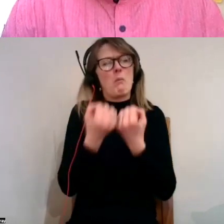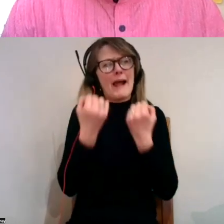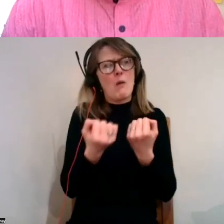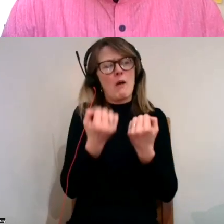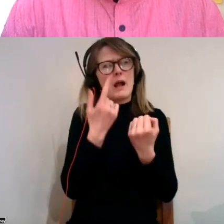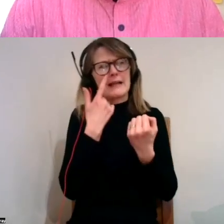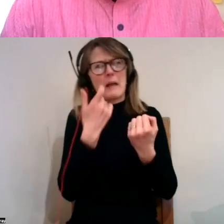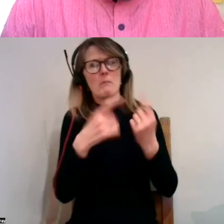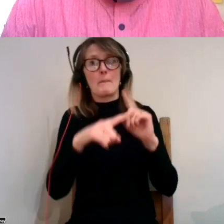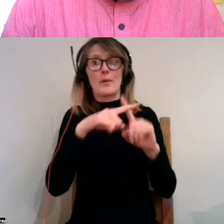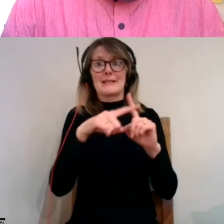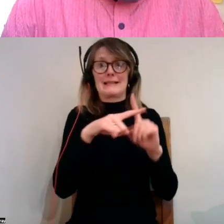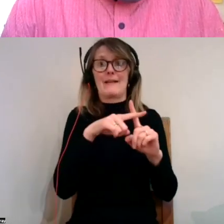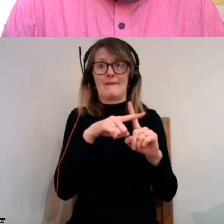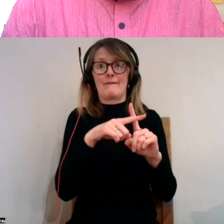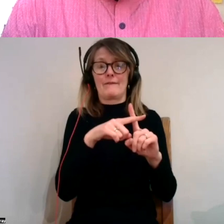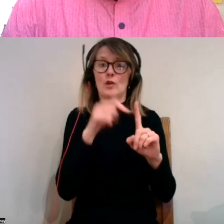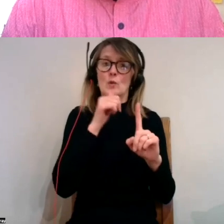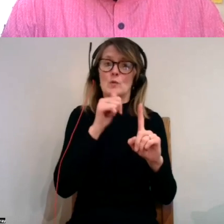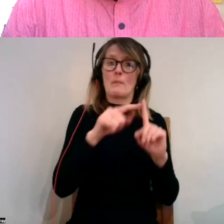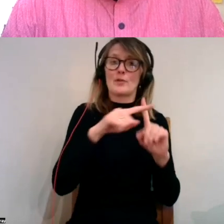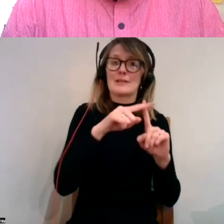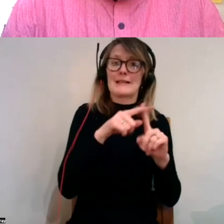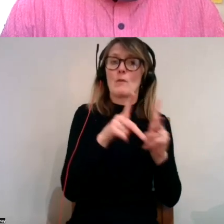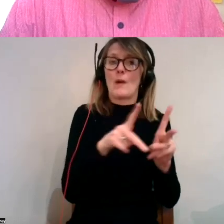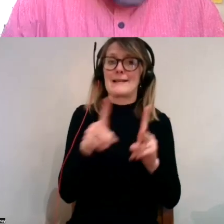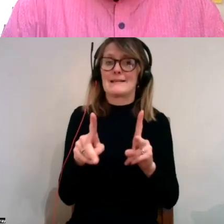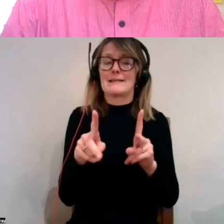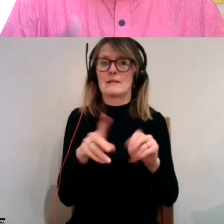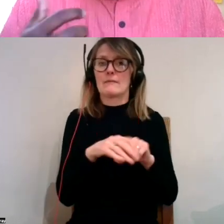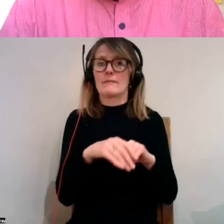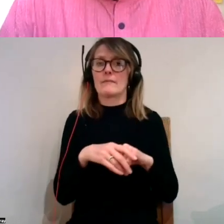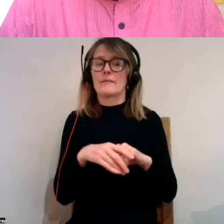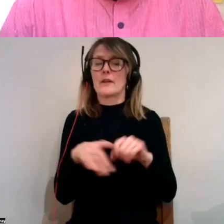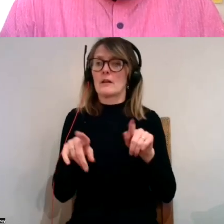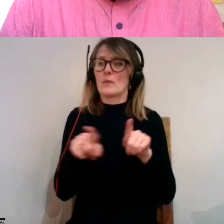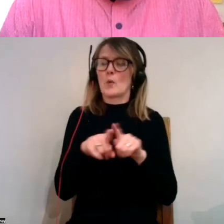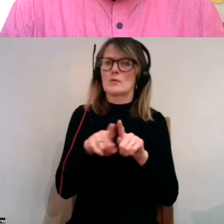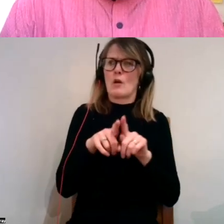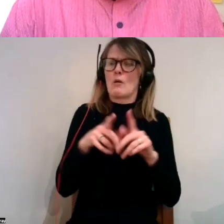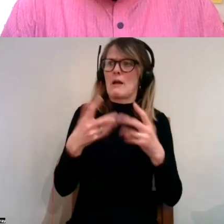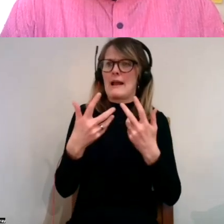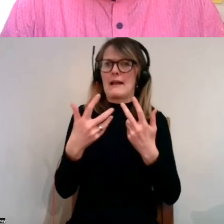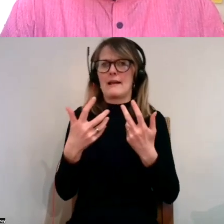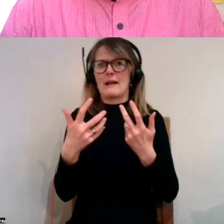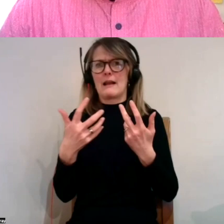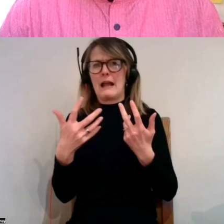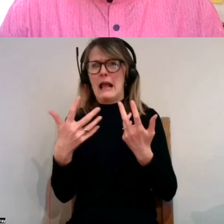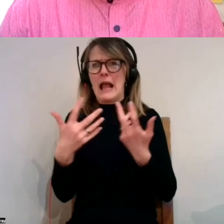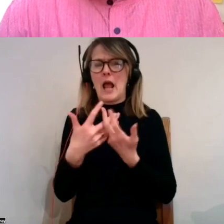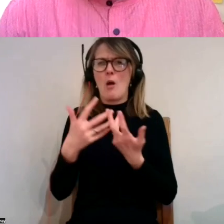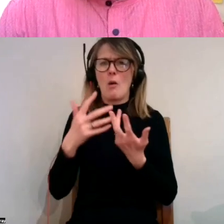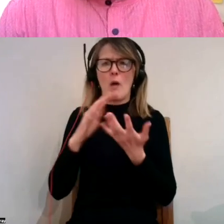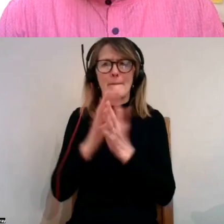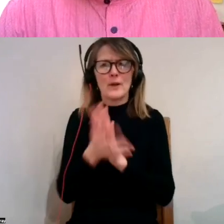in a positive manner. And also the nature and impact of the misuse and abuse